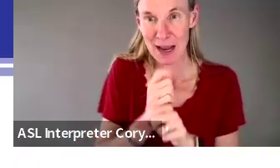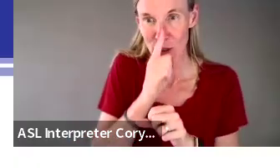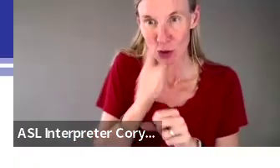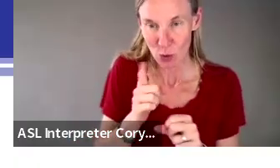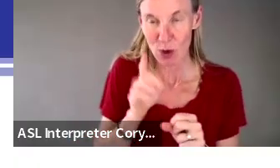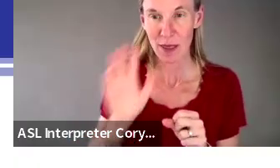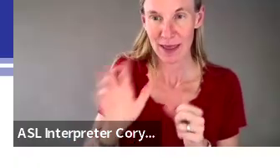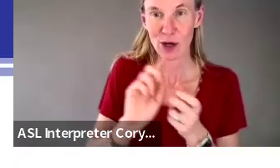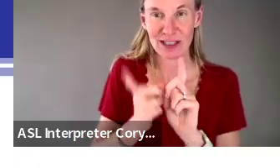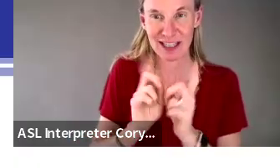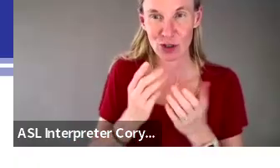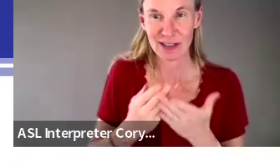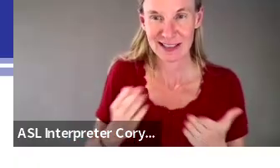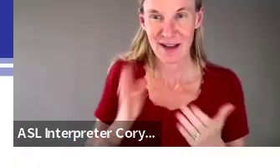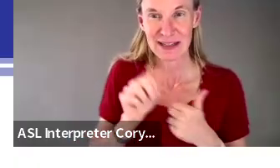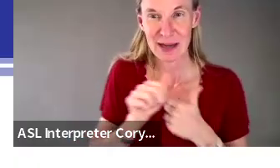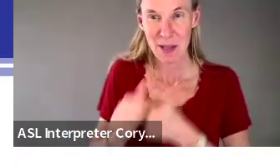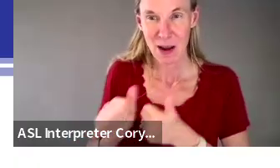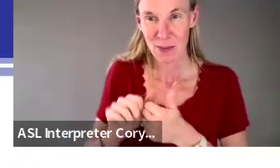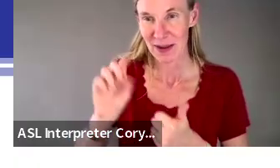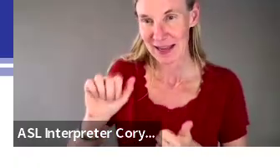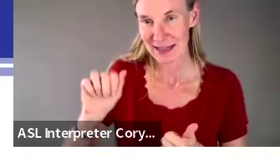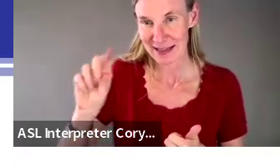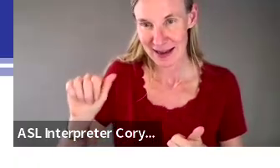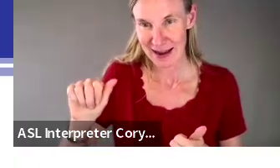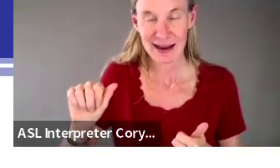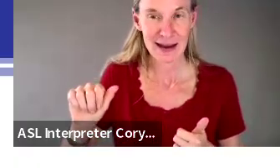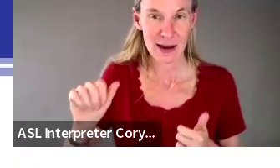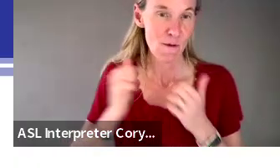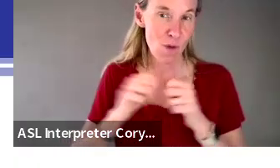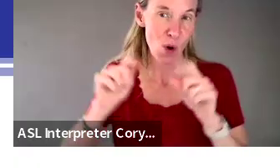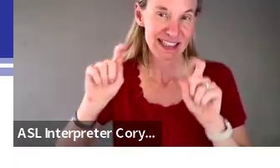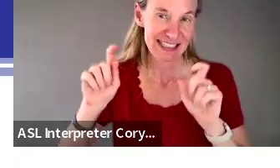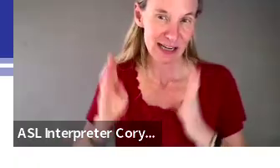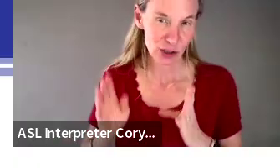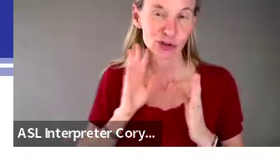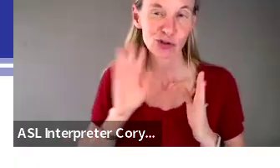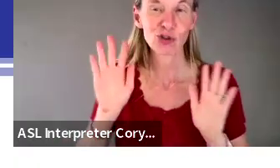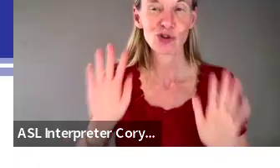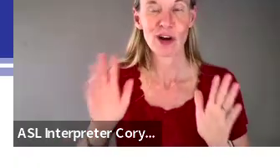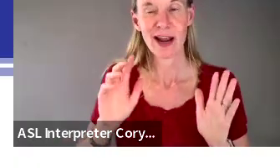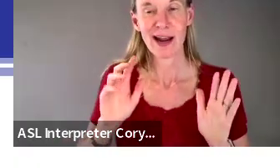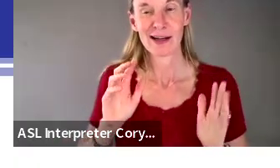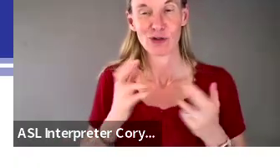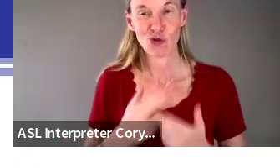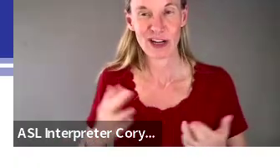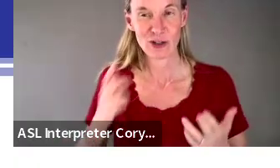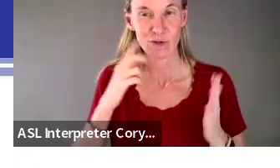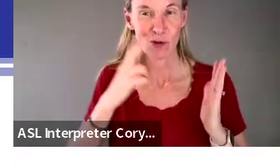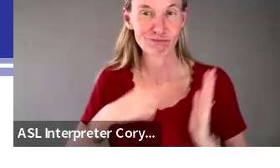with ADA. So given that this is for the testers, I thought it would be a great resource to browse through at your own